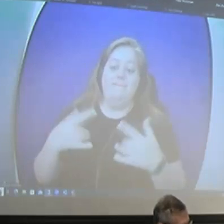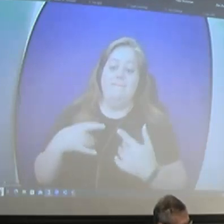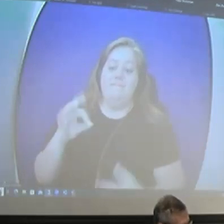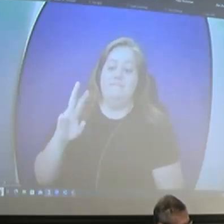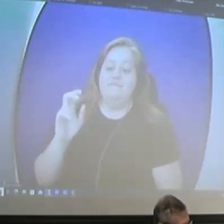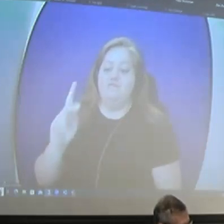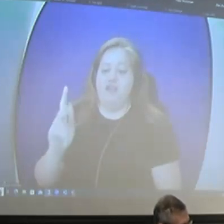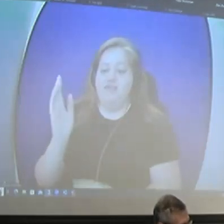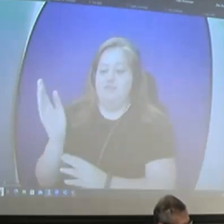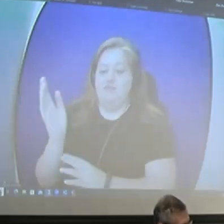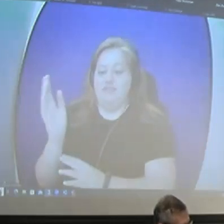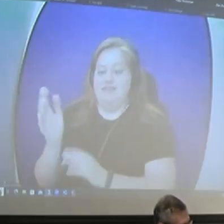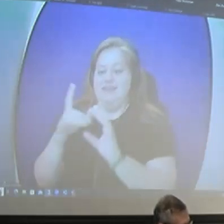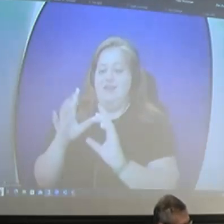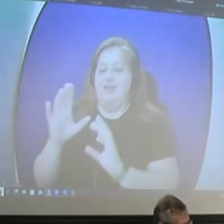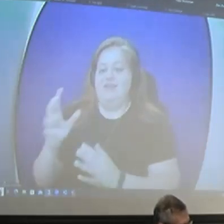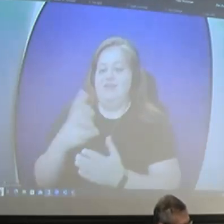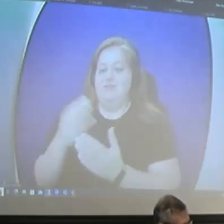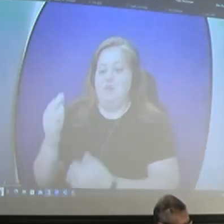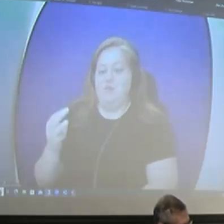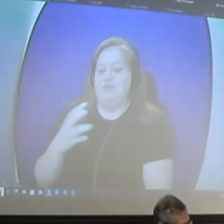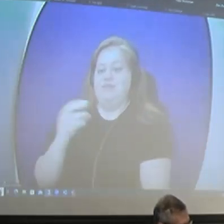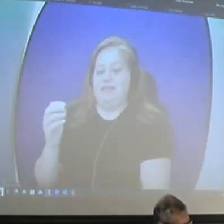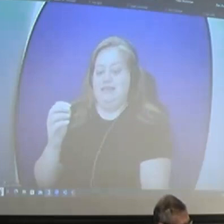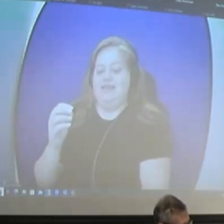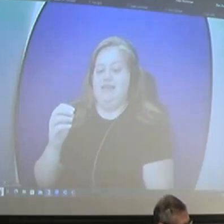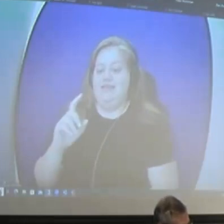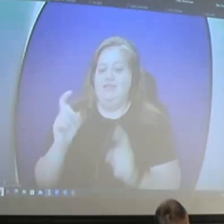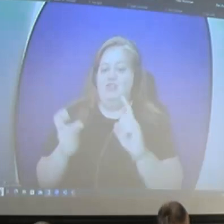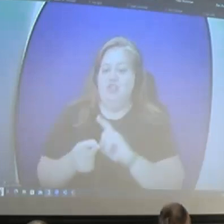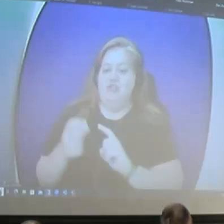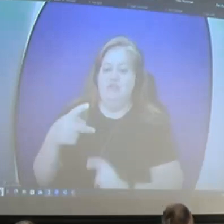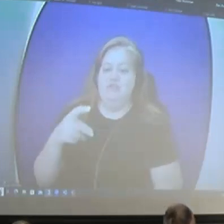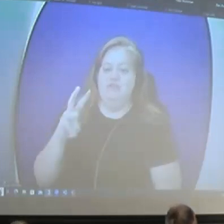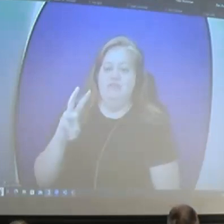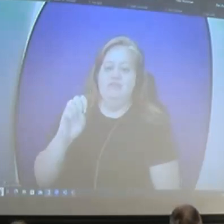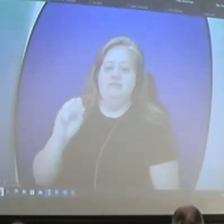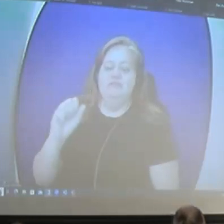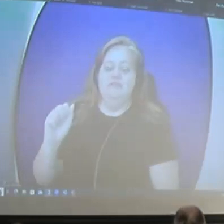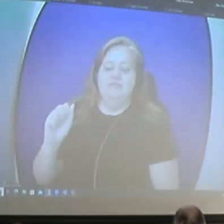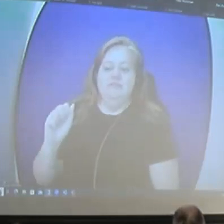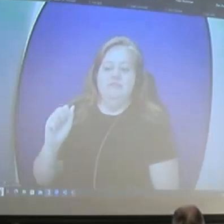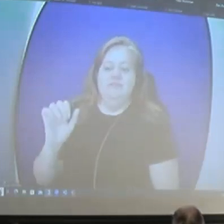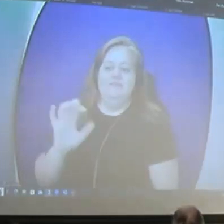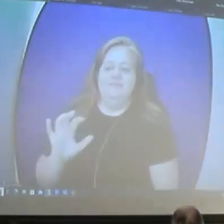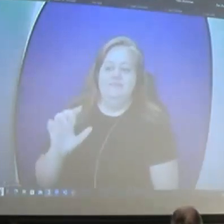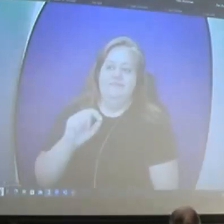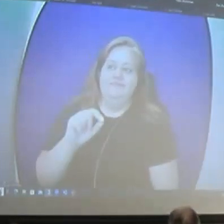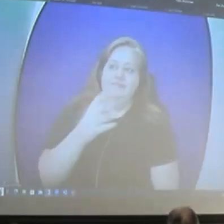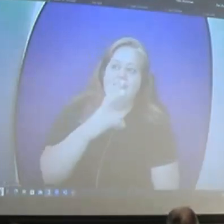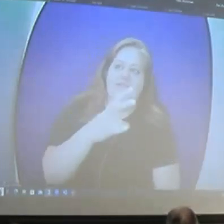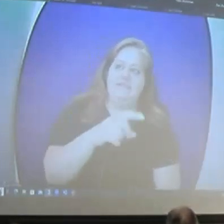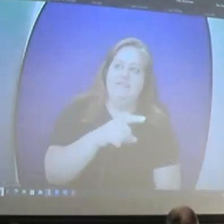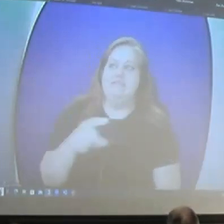on his programs and the evolution of PWSA from a period of 2017 or so to now. So talking